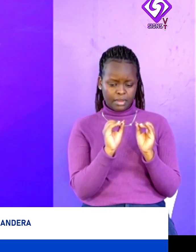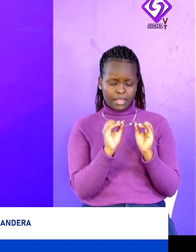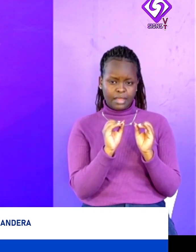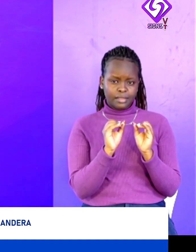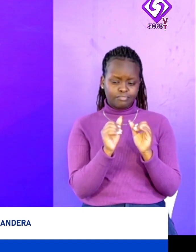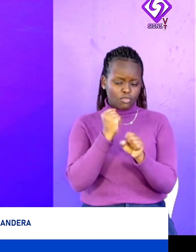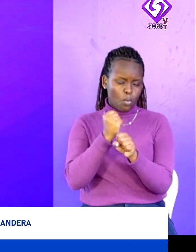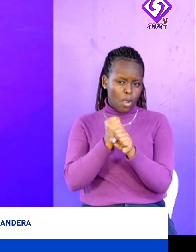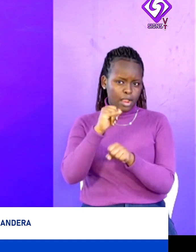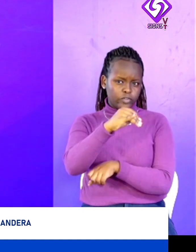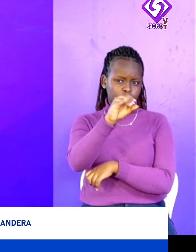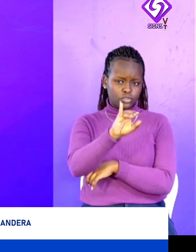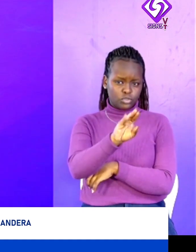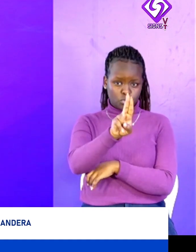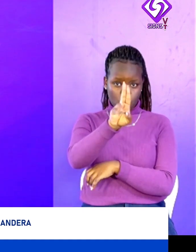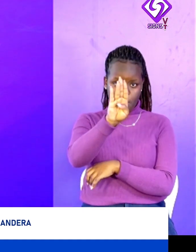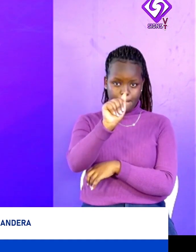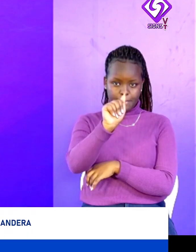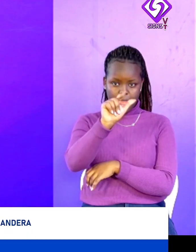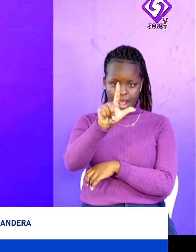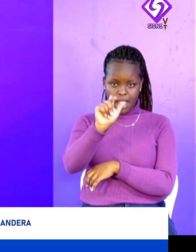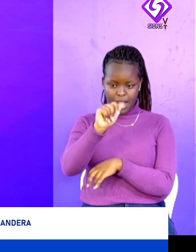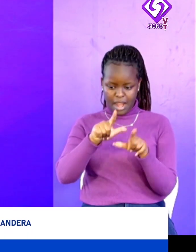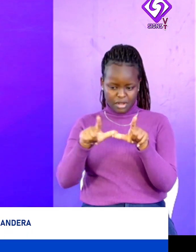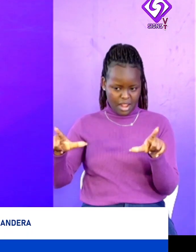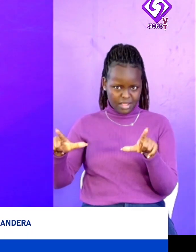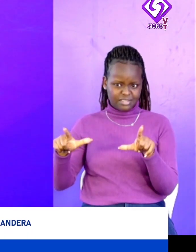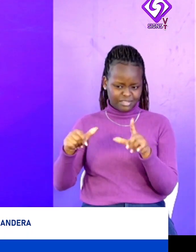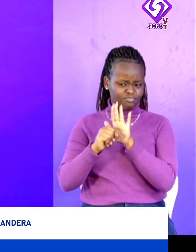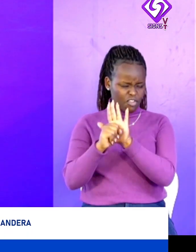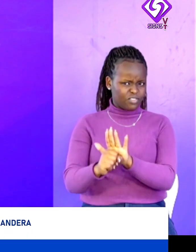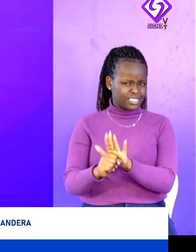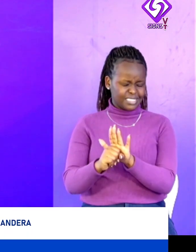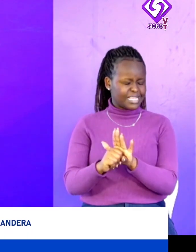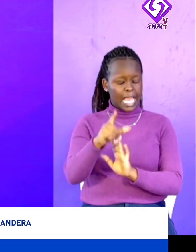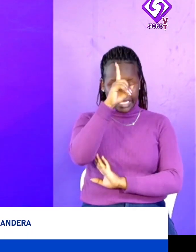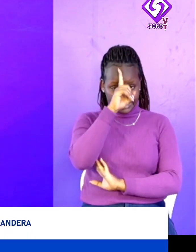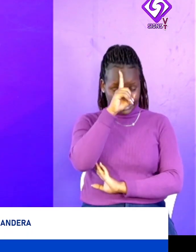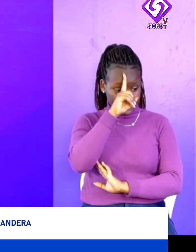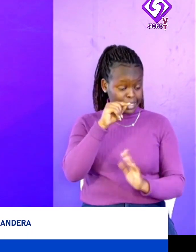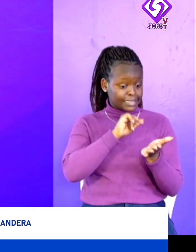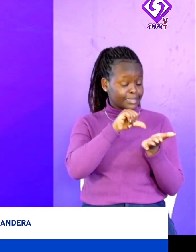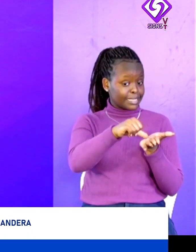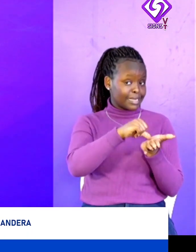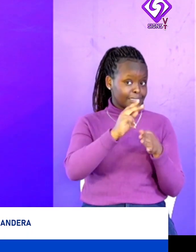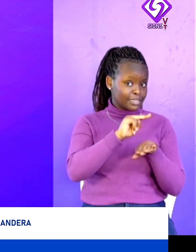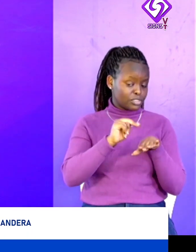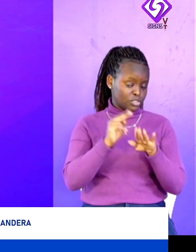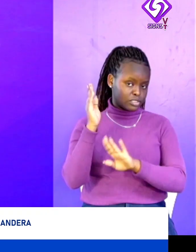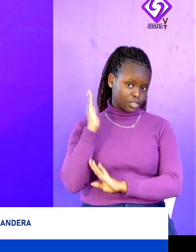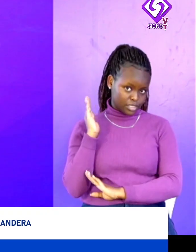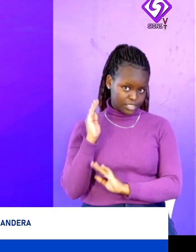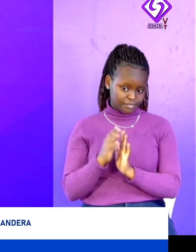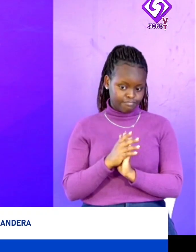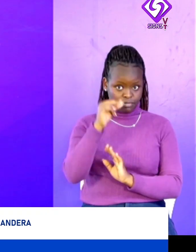jubilant forces within Madera County, calling it a serious lapse in national security. Natembeya, a